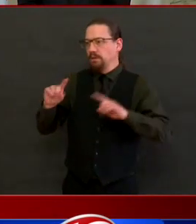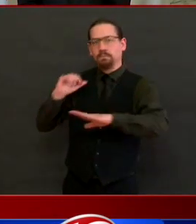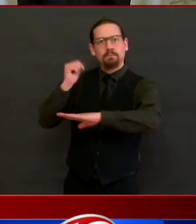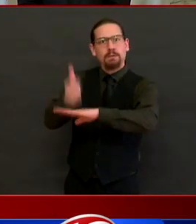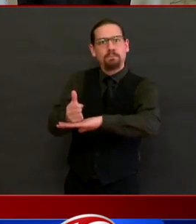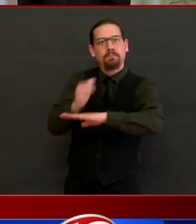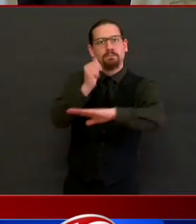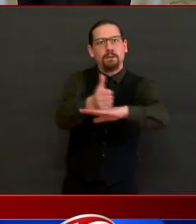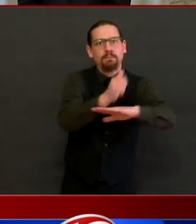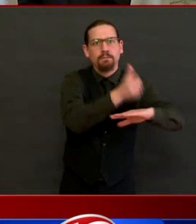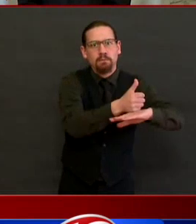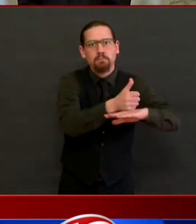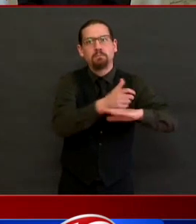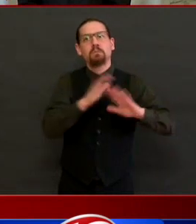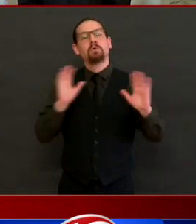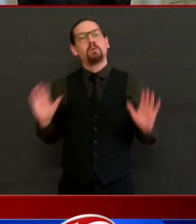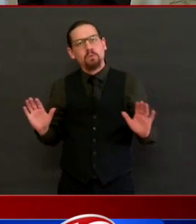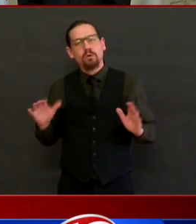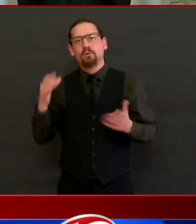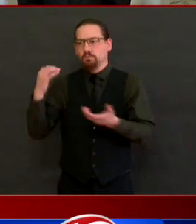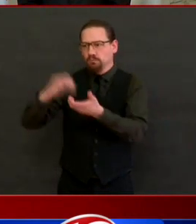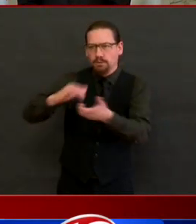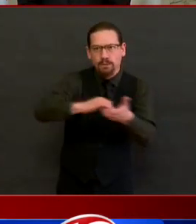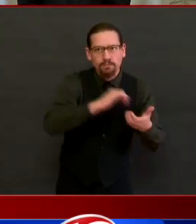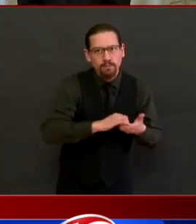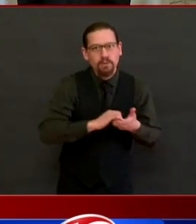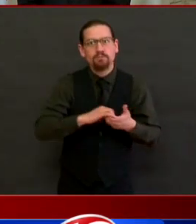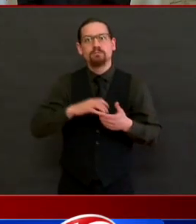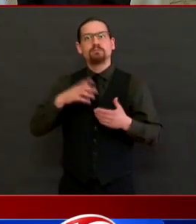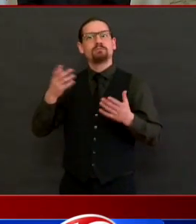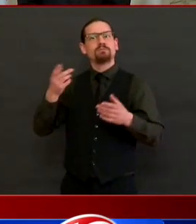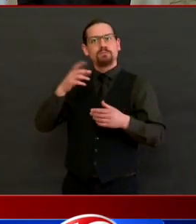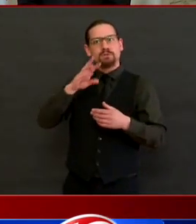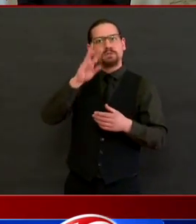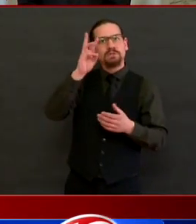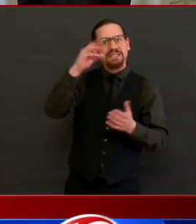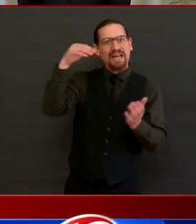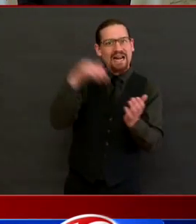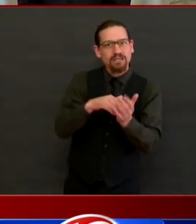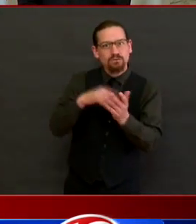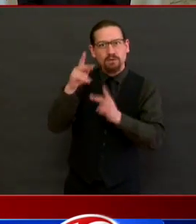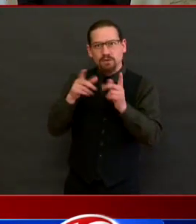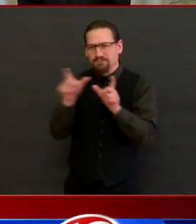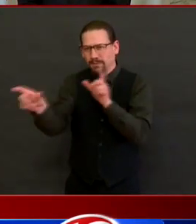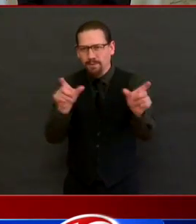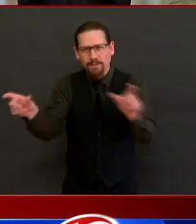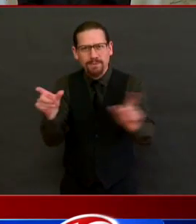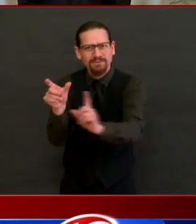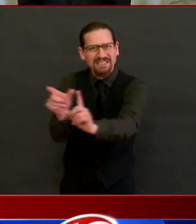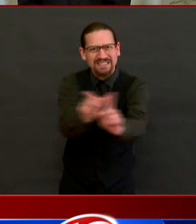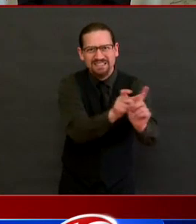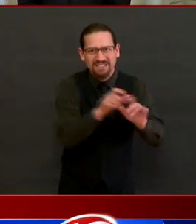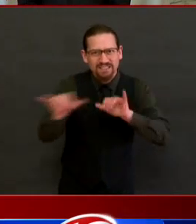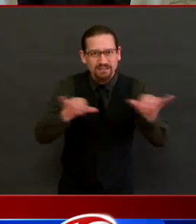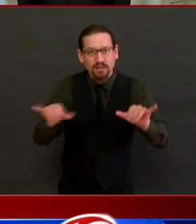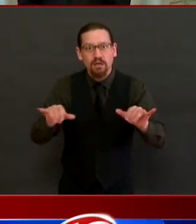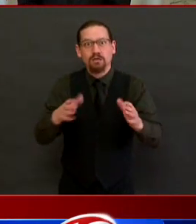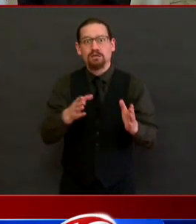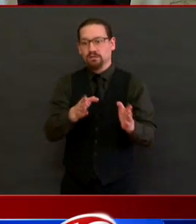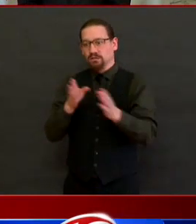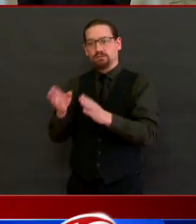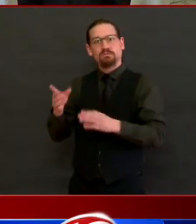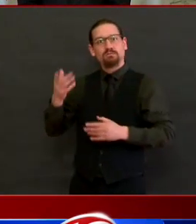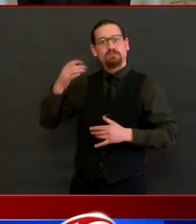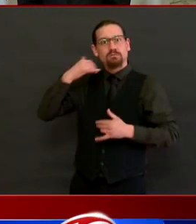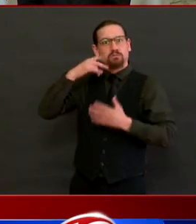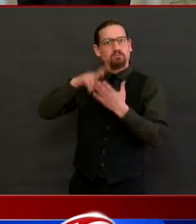in quarantining, we're delivering 50,000 meals a day, and we have Project Hello with over 100 volunteers checking in on